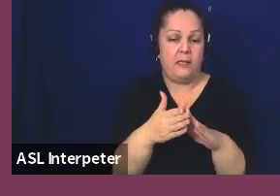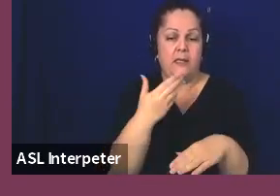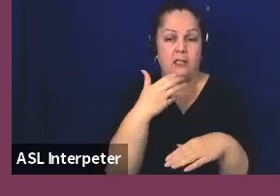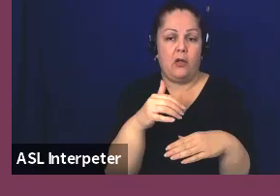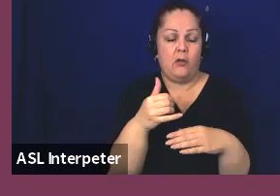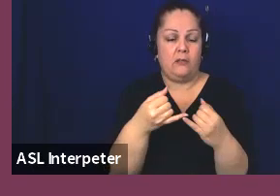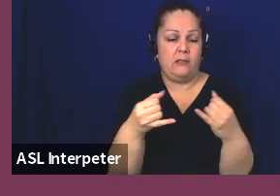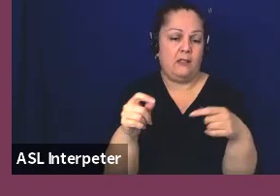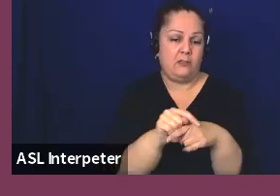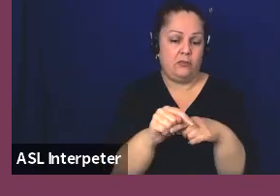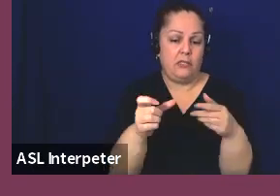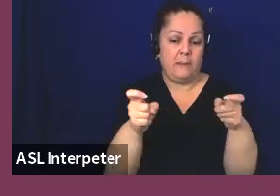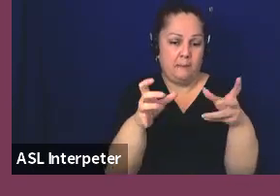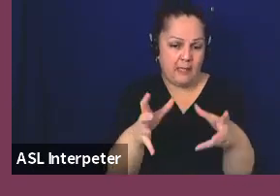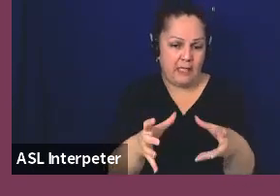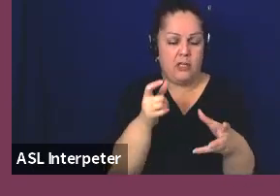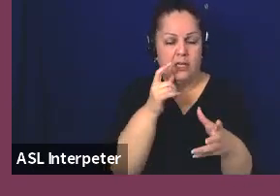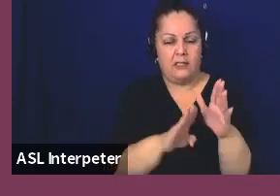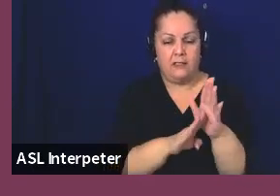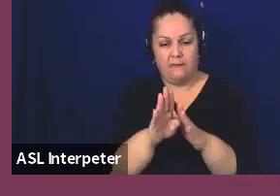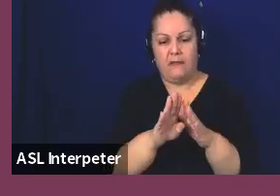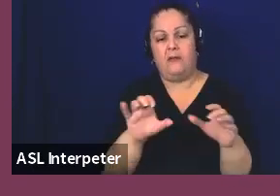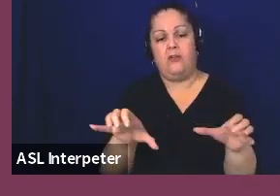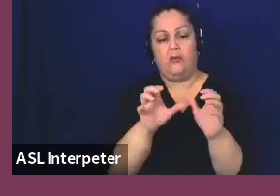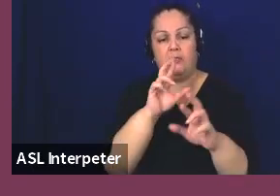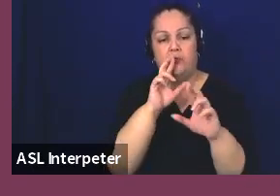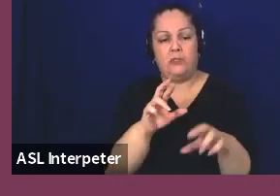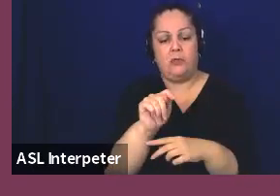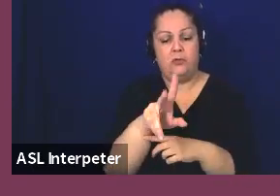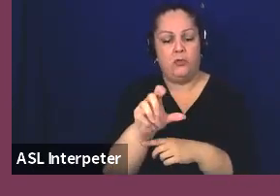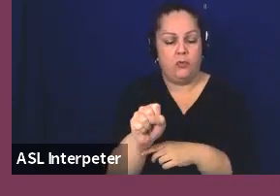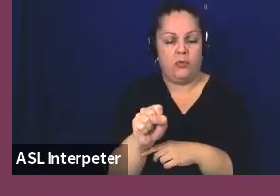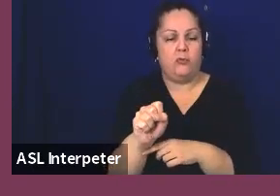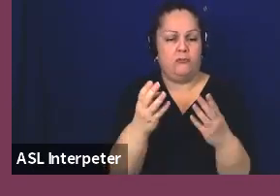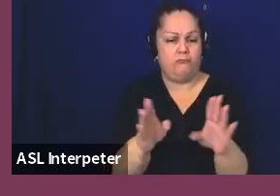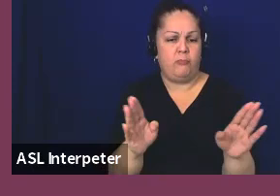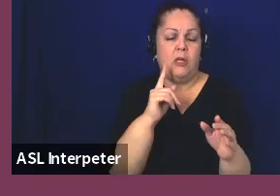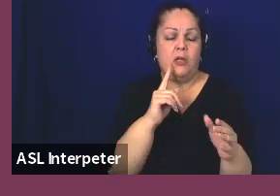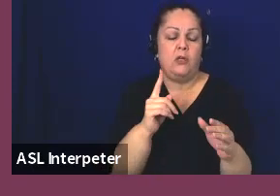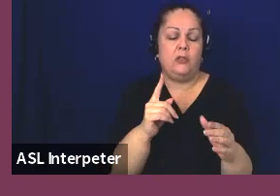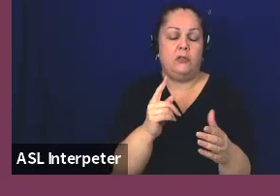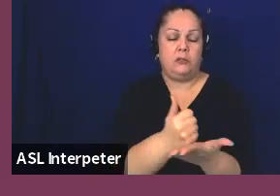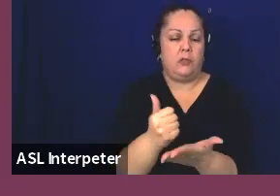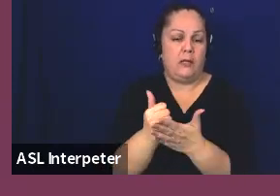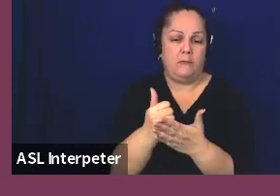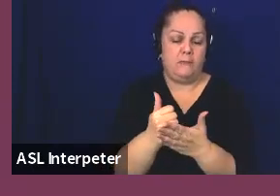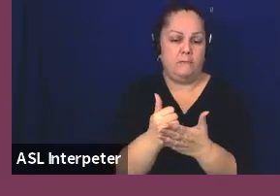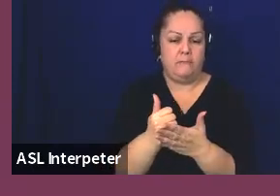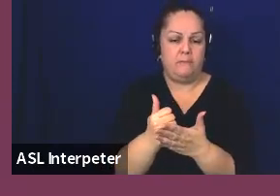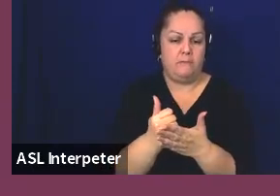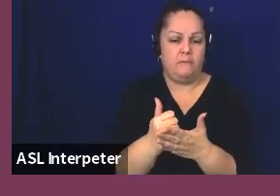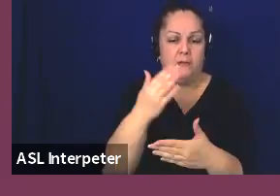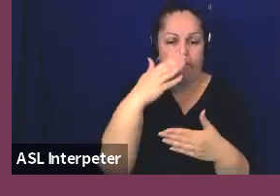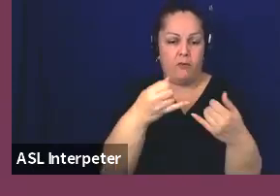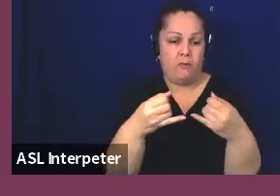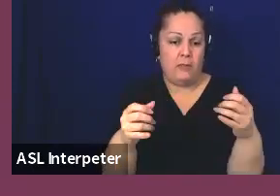training manager, where I developed comprehensive crisis response tools to help frontline stakeholders. Now